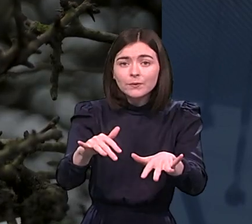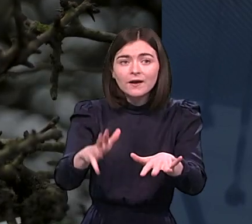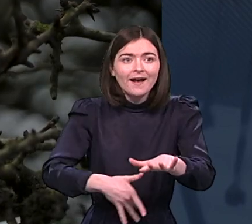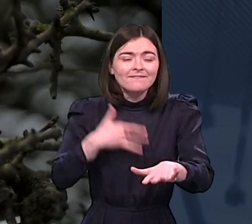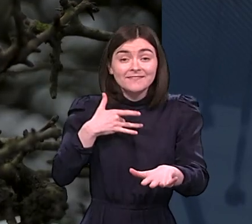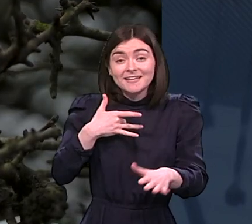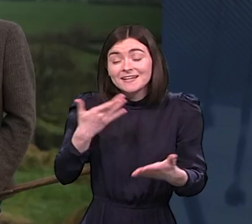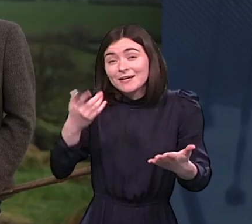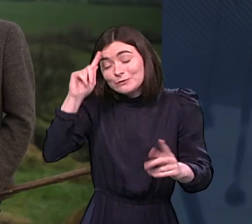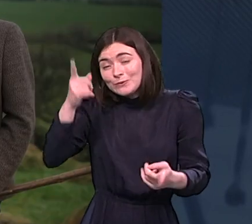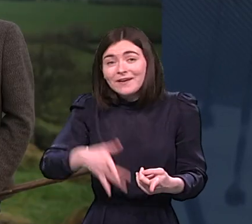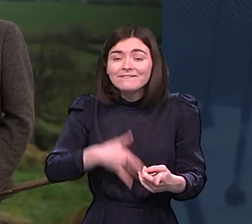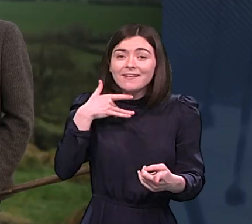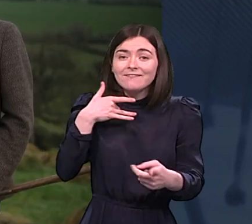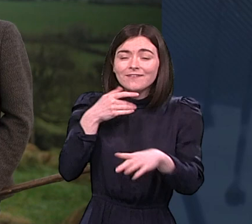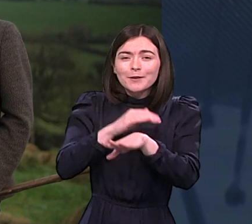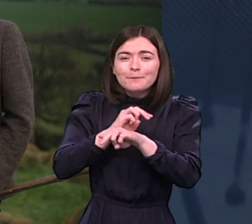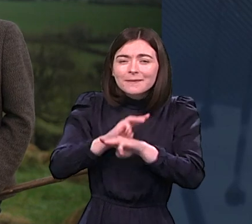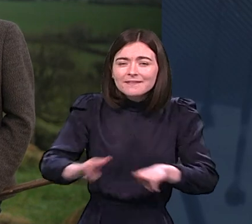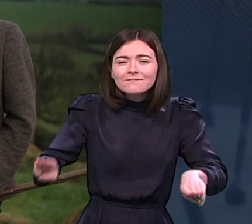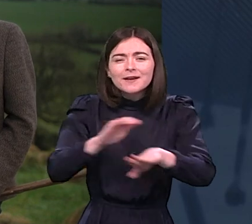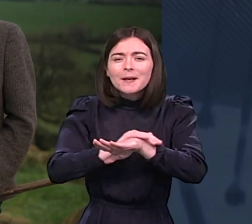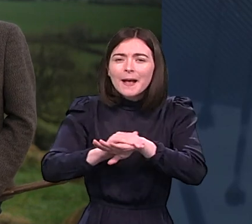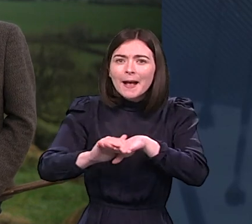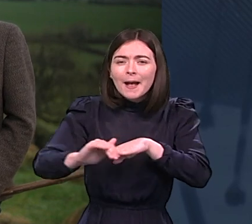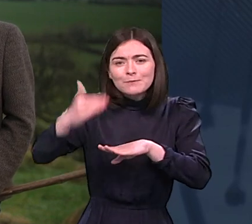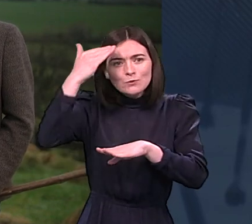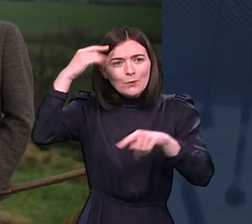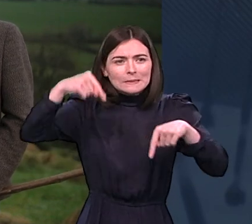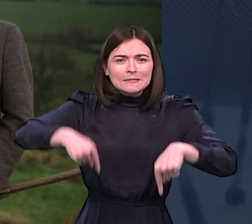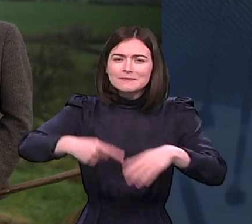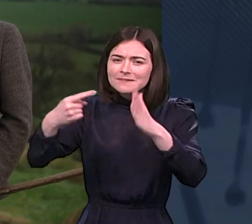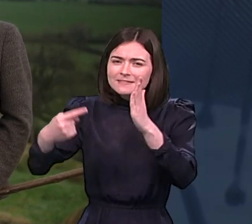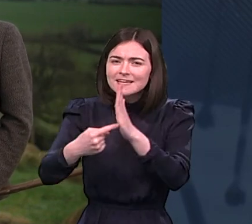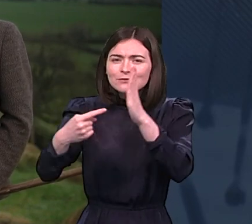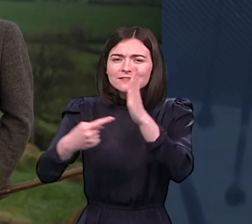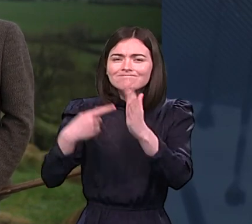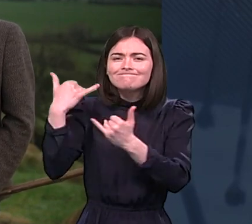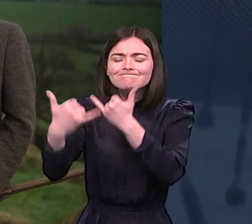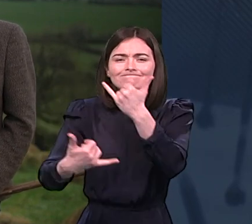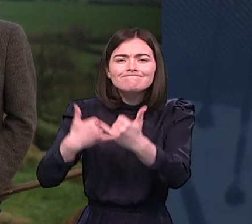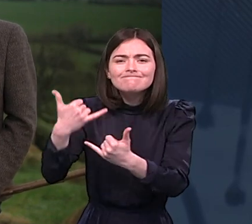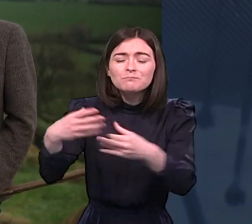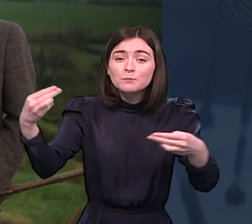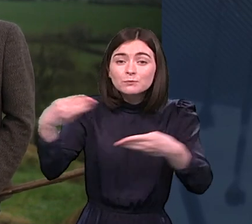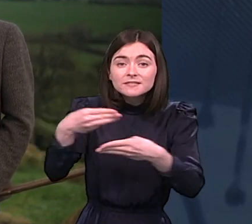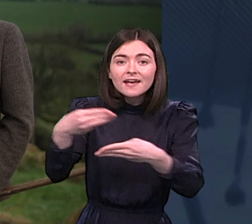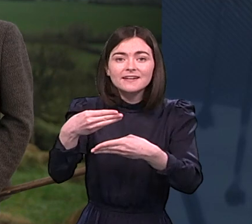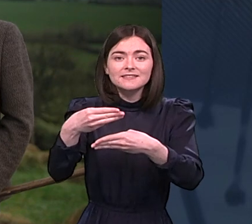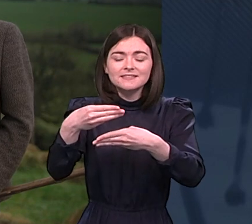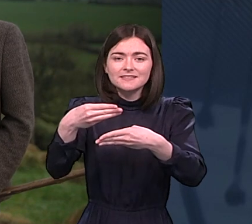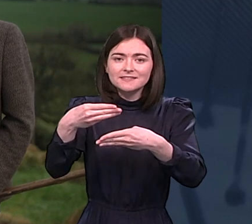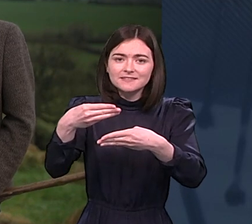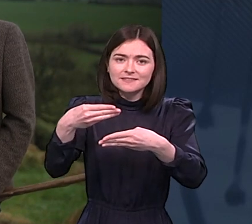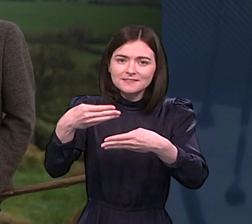very peaceful and very calming about it, knowing that it's been here for thousands of years and been protected and